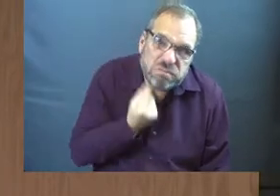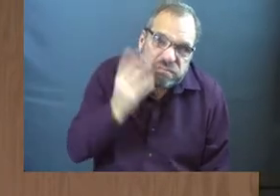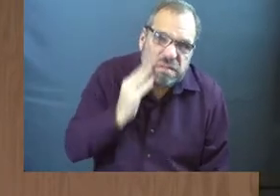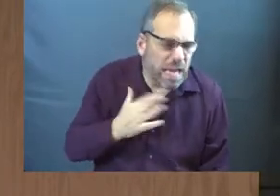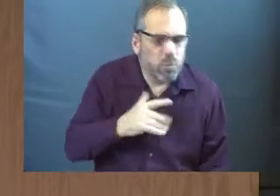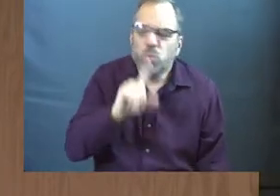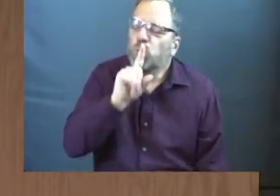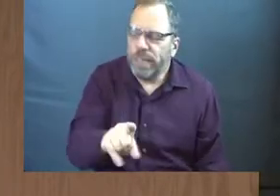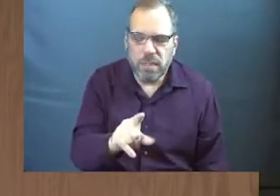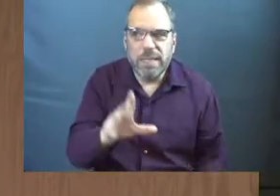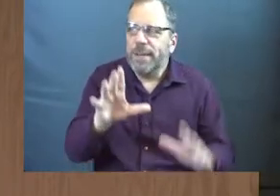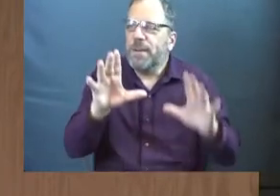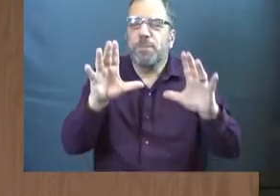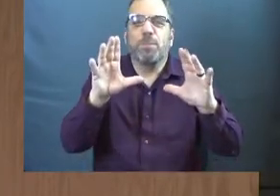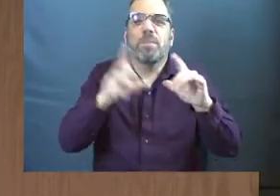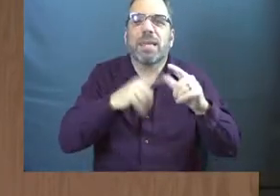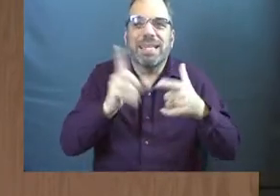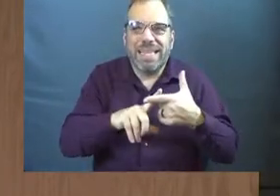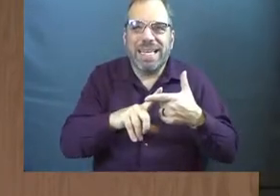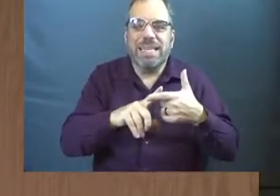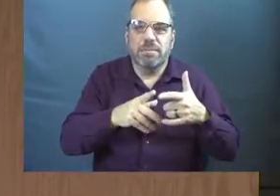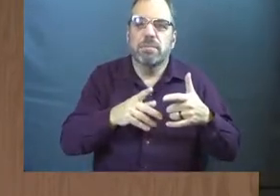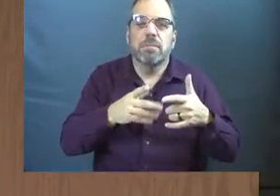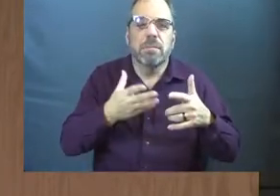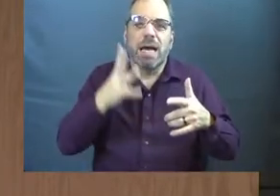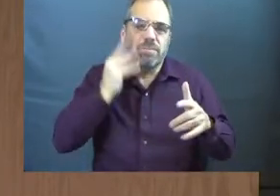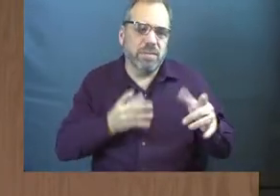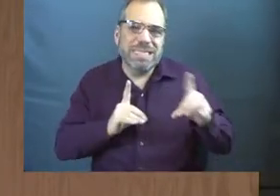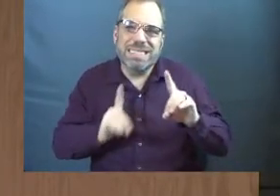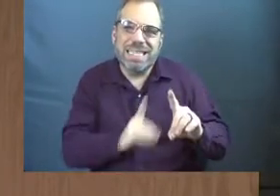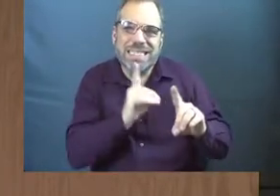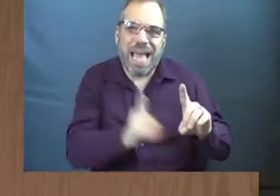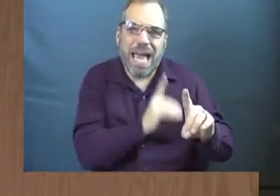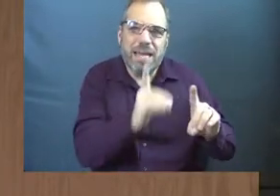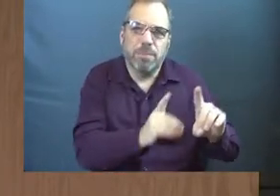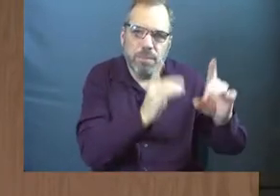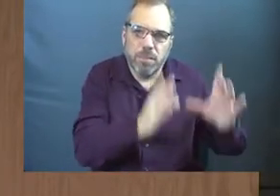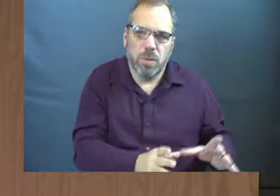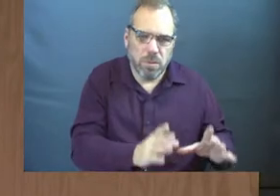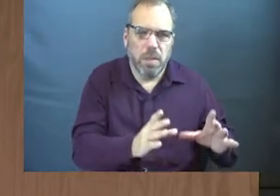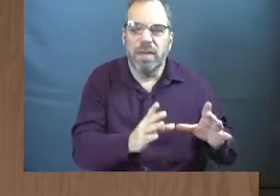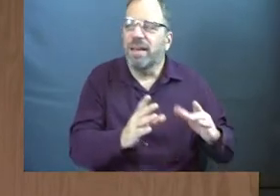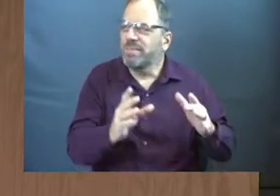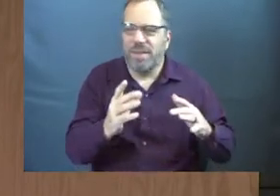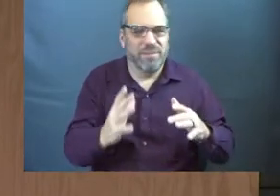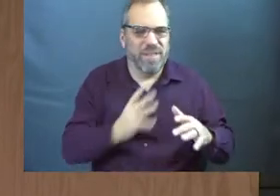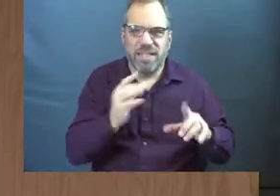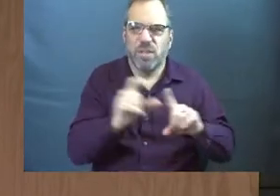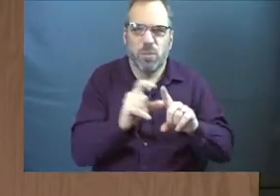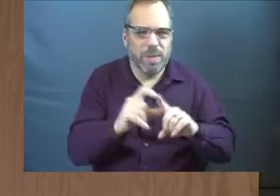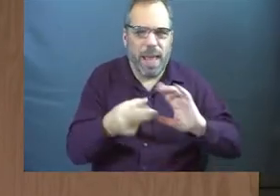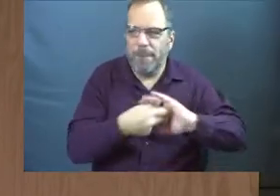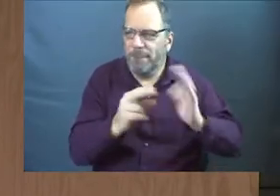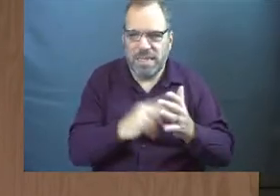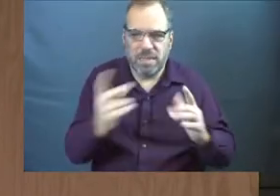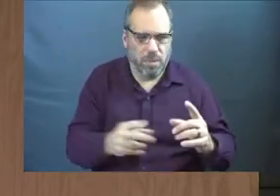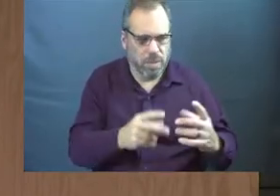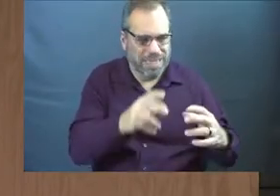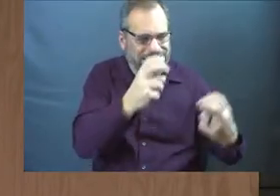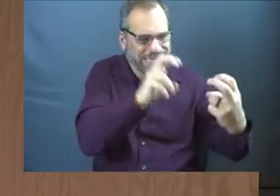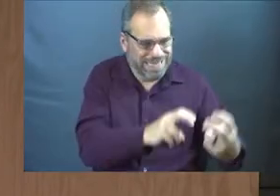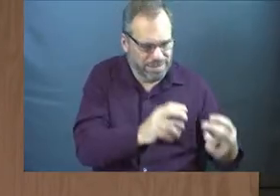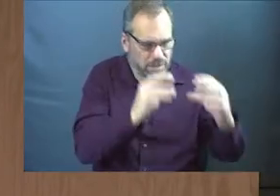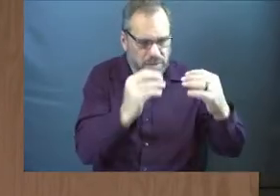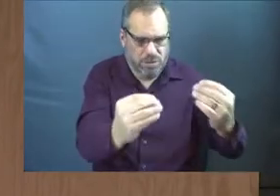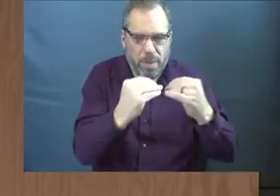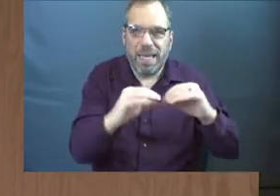me. And then I got discipled. And people, what this fancy Christian word just means, somebody taught me how to